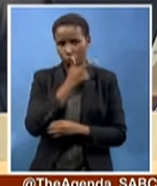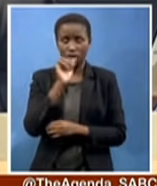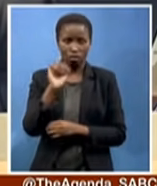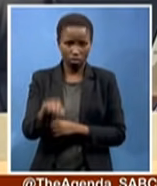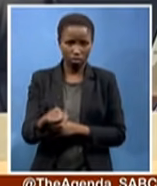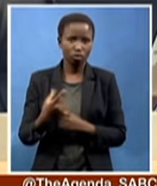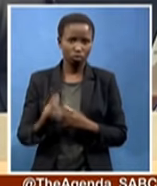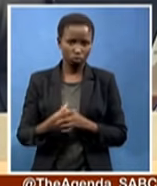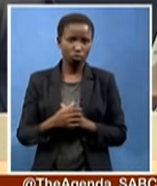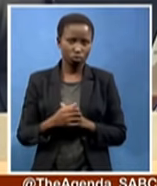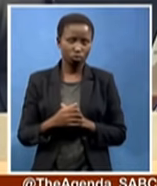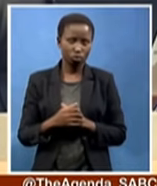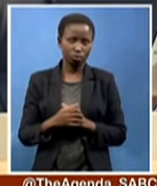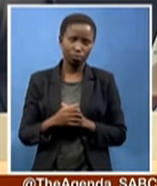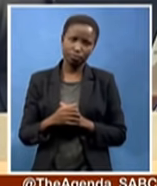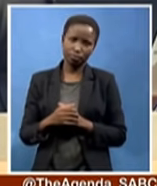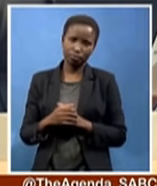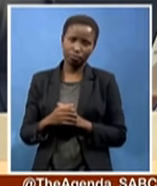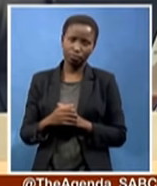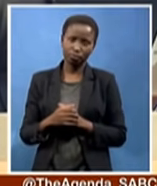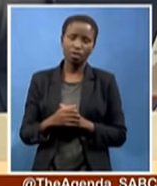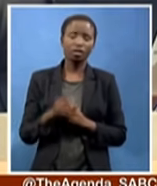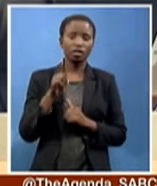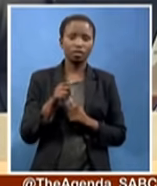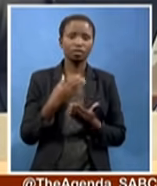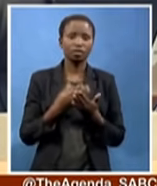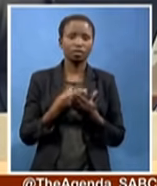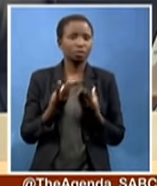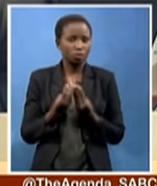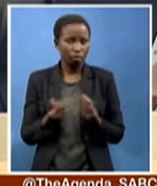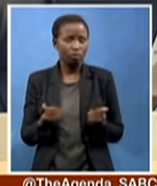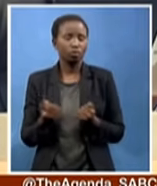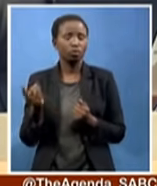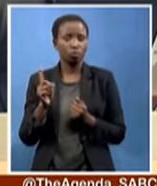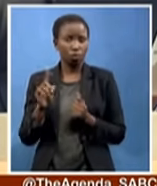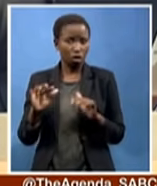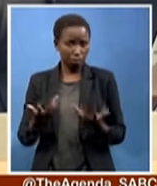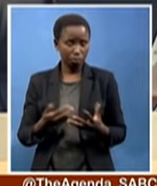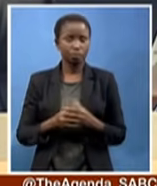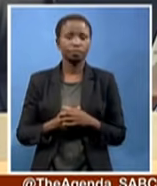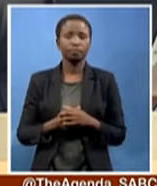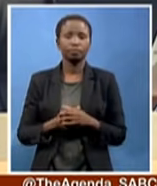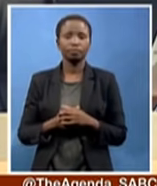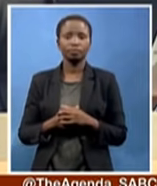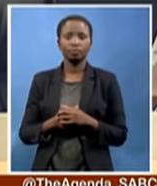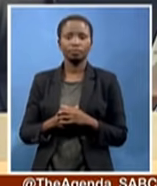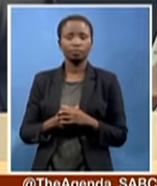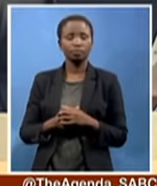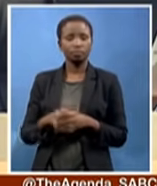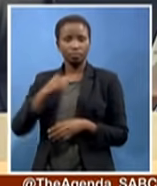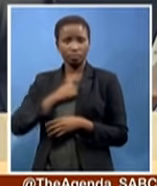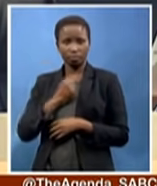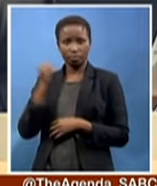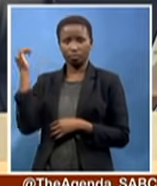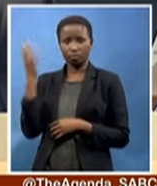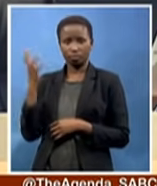are dealt with more extensively in my statement to the Commission, the capacity as head of state